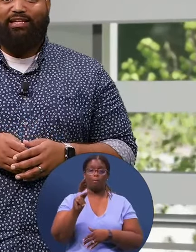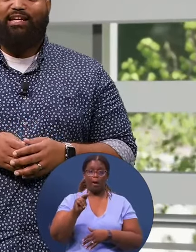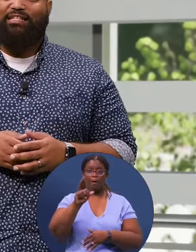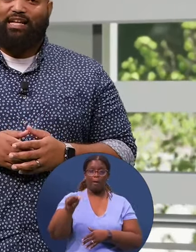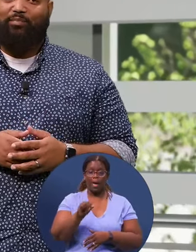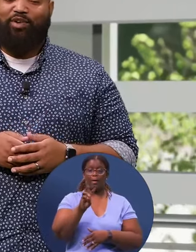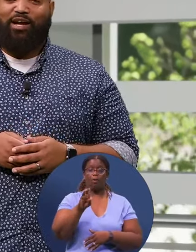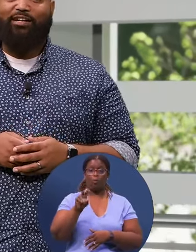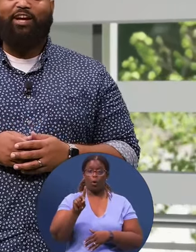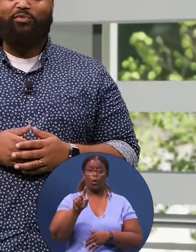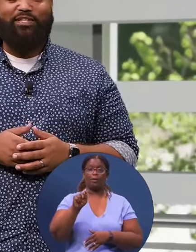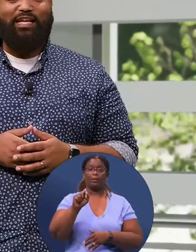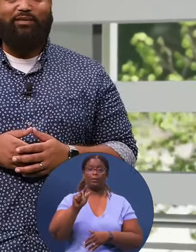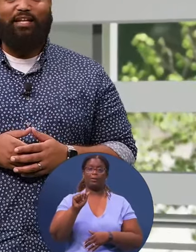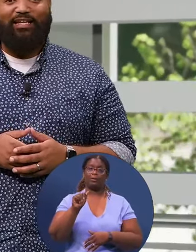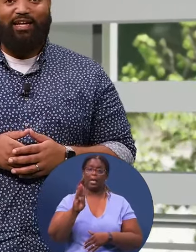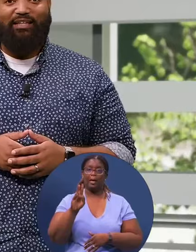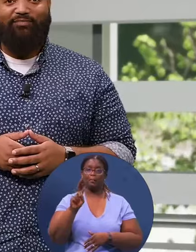at